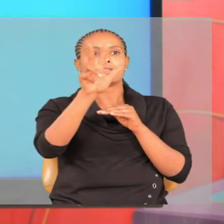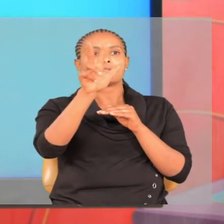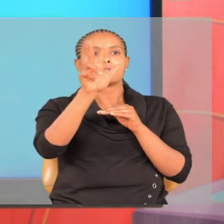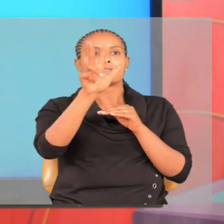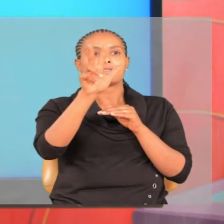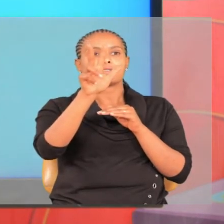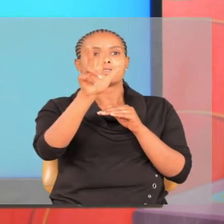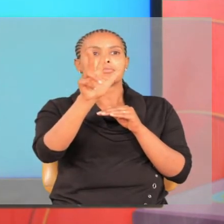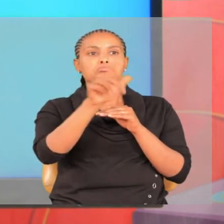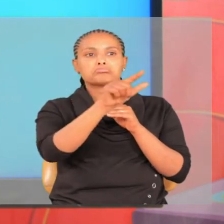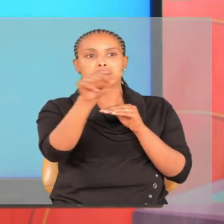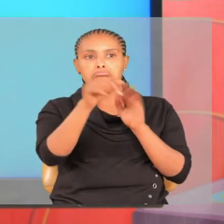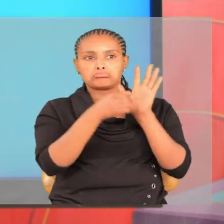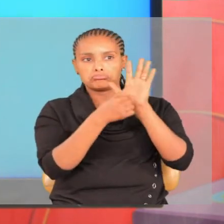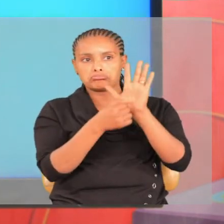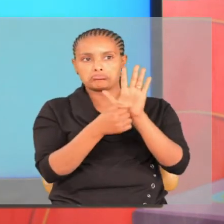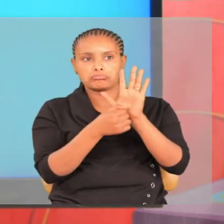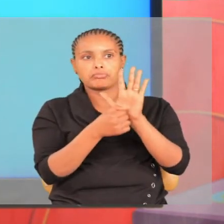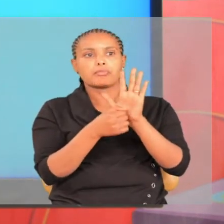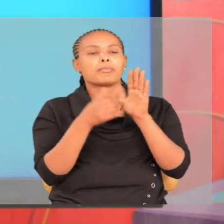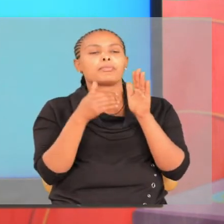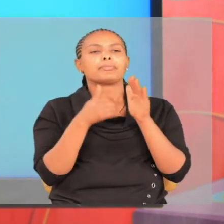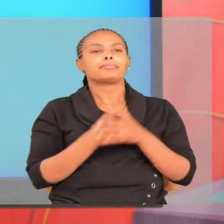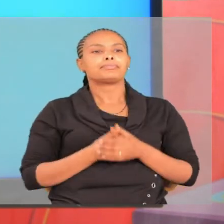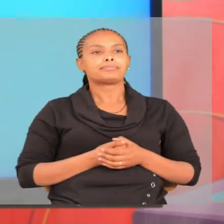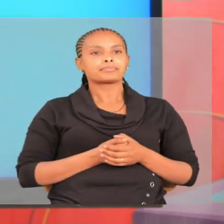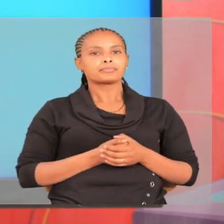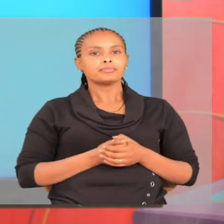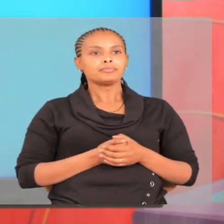3,497. 97 minus